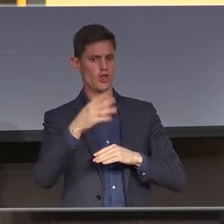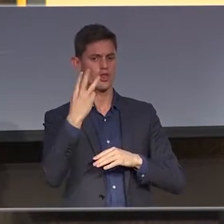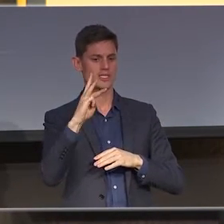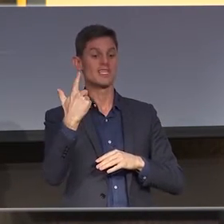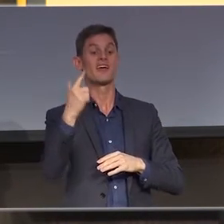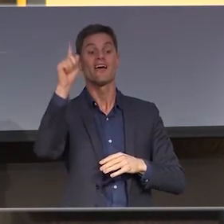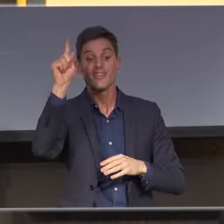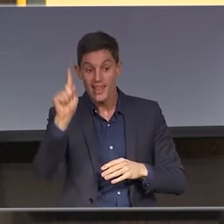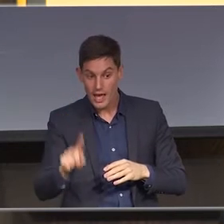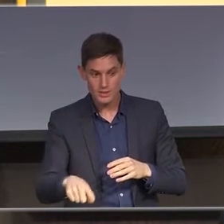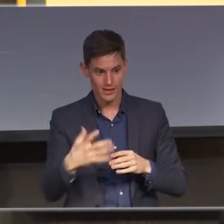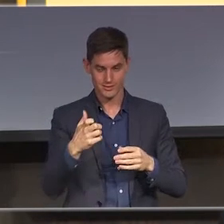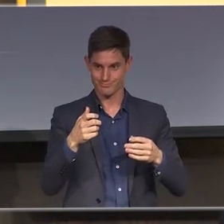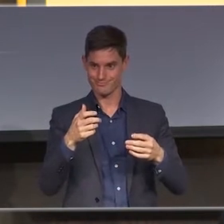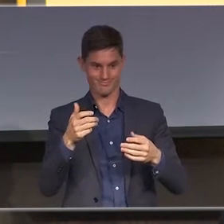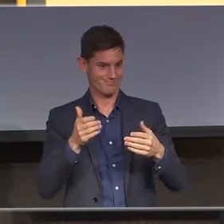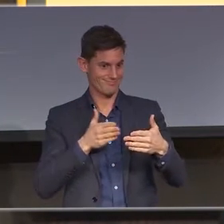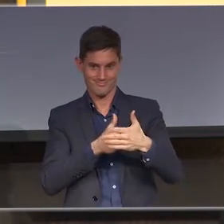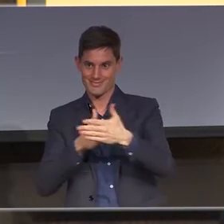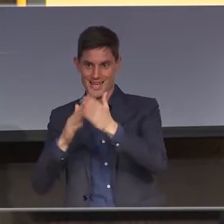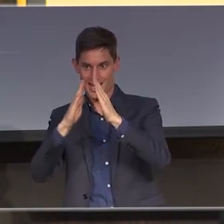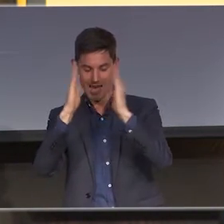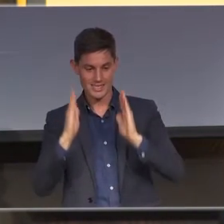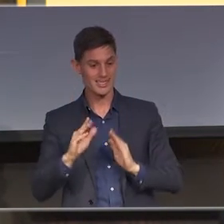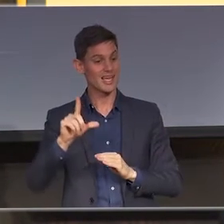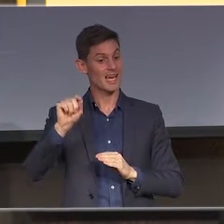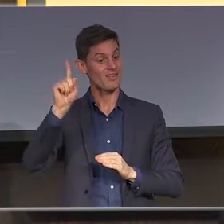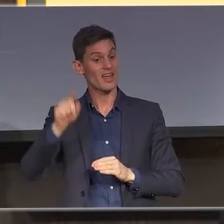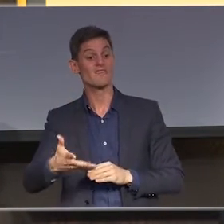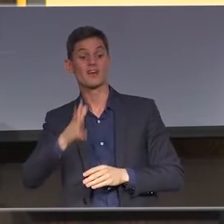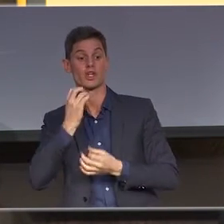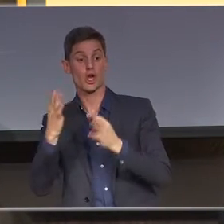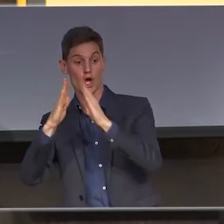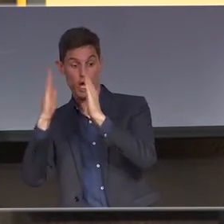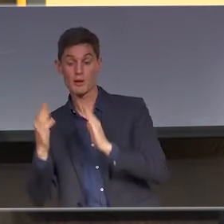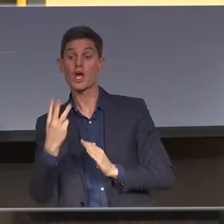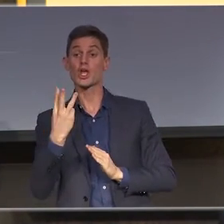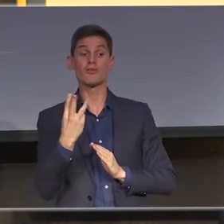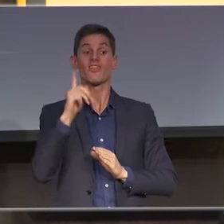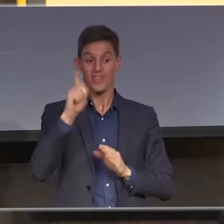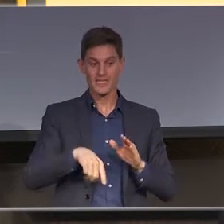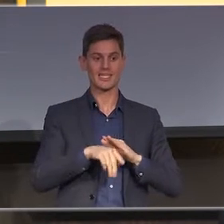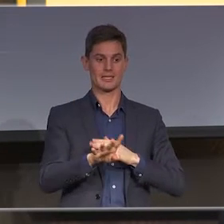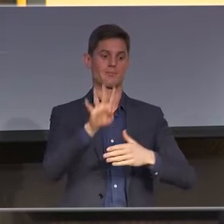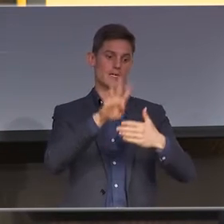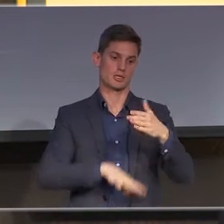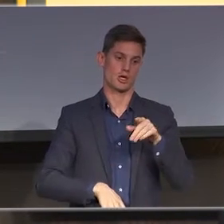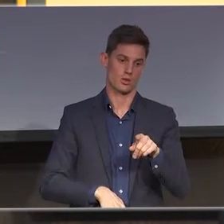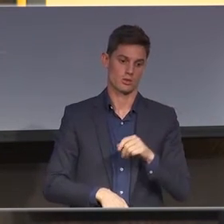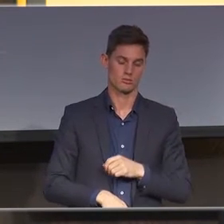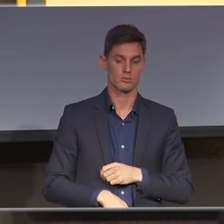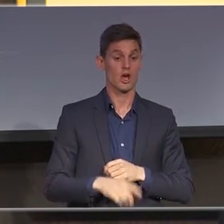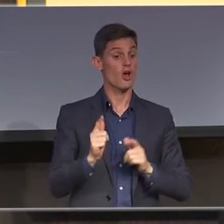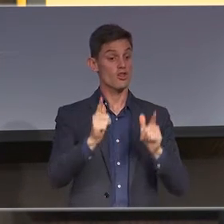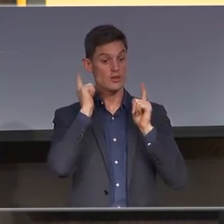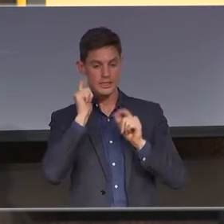37,000 have serious housing problems and more than 11,500 are homeless, 3,000 of them in Barcelona. It's been reported that authorities